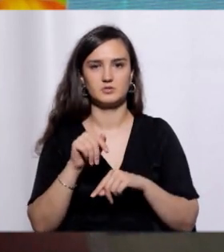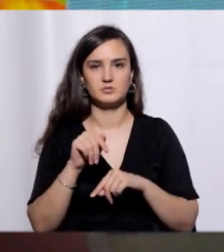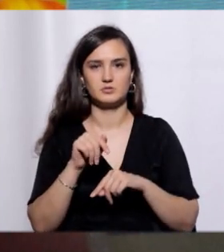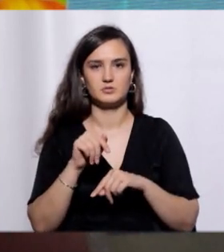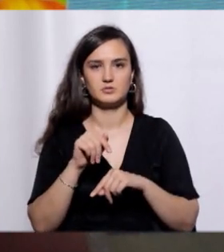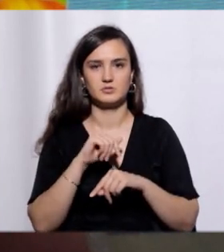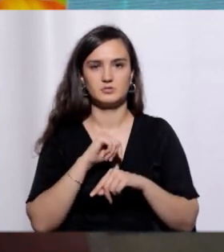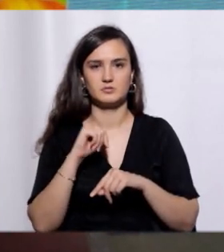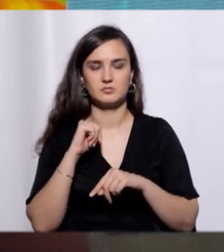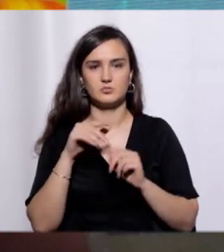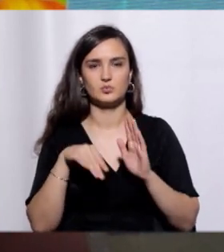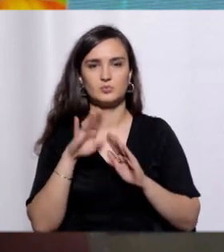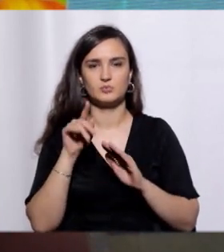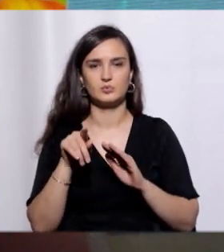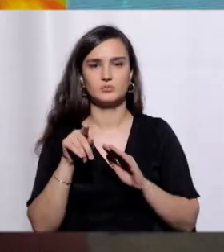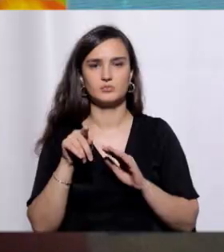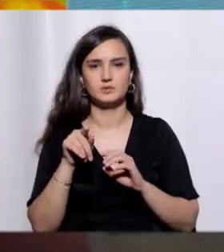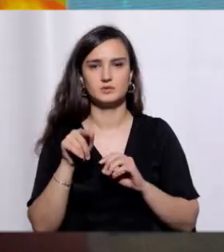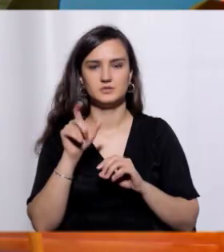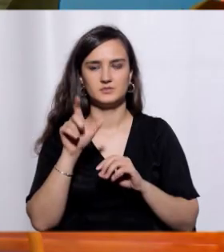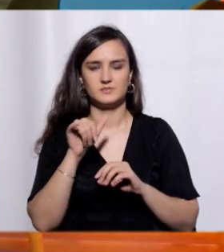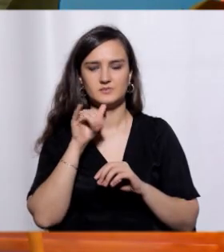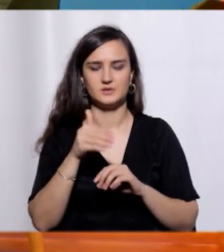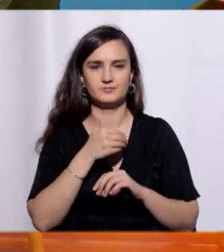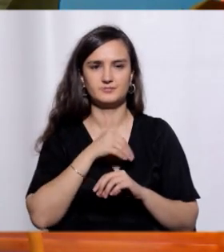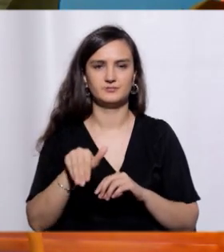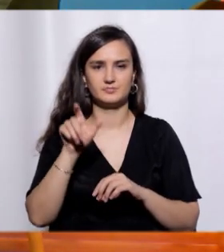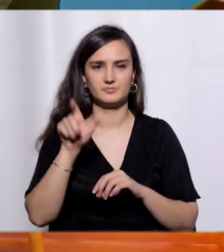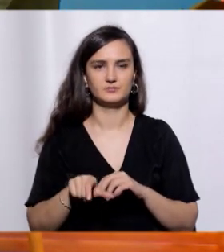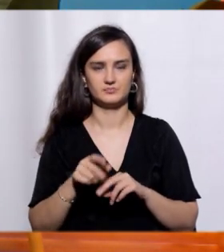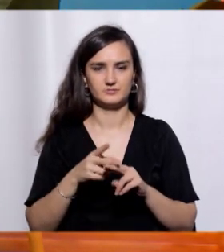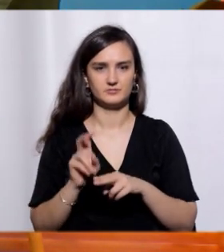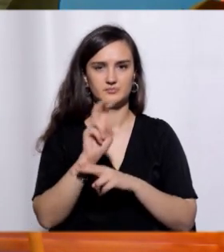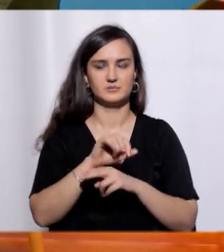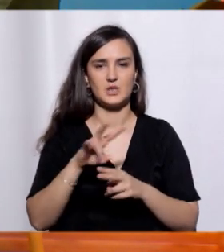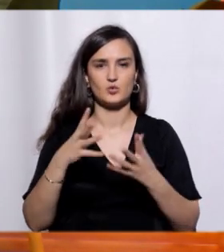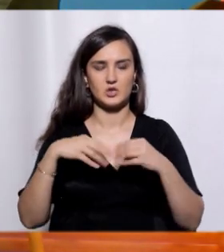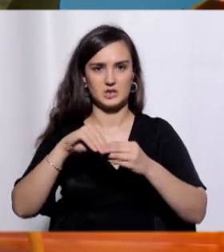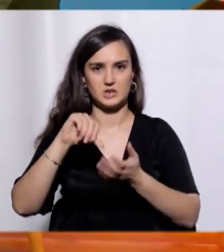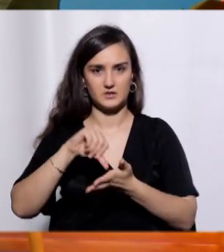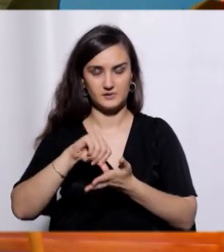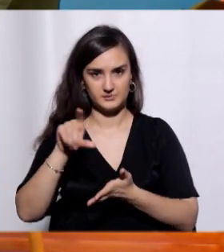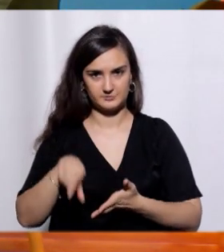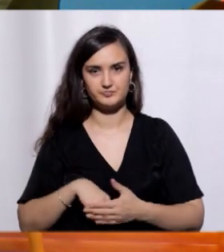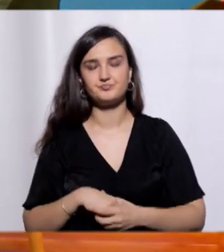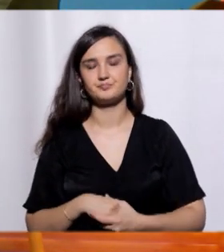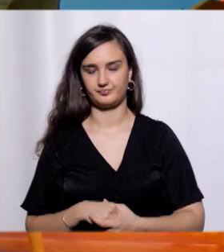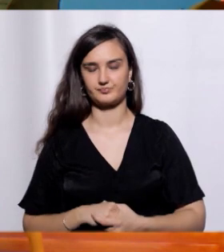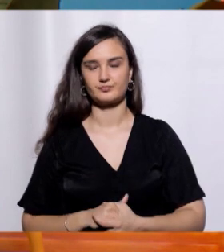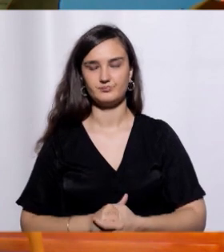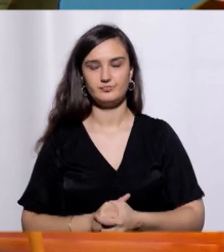Mrs. Reed treats her more like an unwanted guest than a family member. When she finally